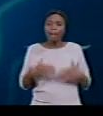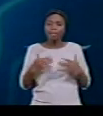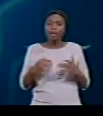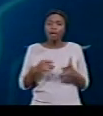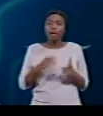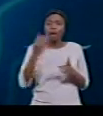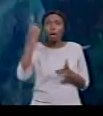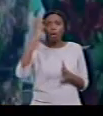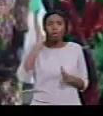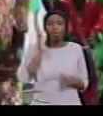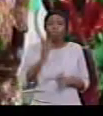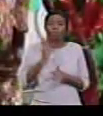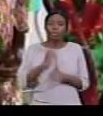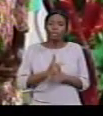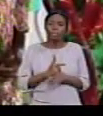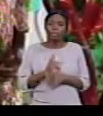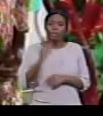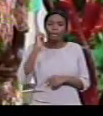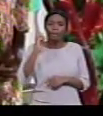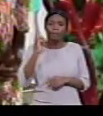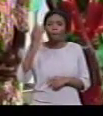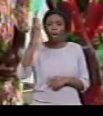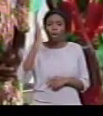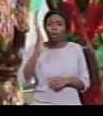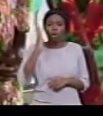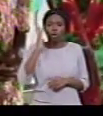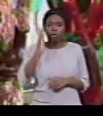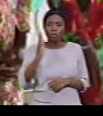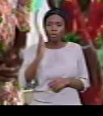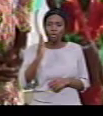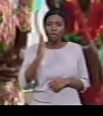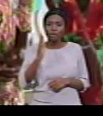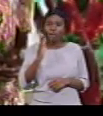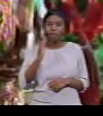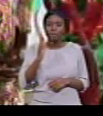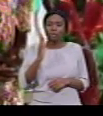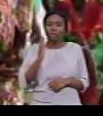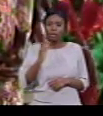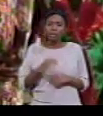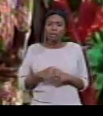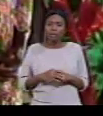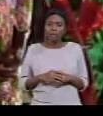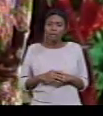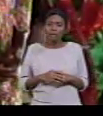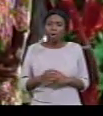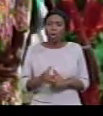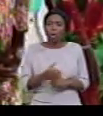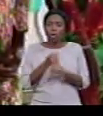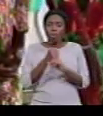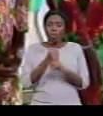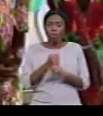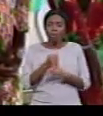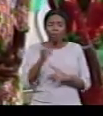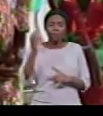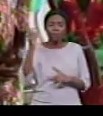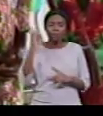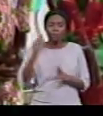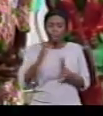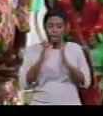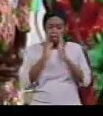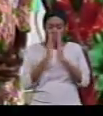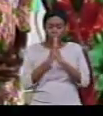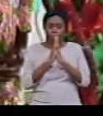sustain him. God will renew his strength. God will uphold him. Open your mouth. Pray. Talk to the